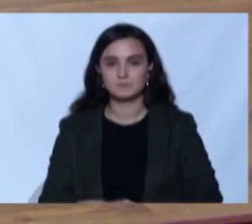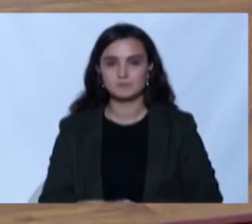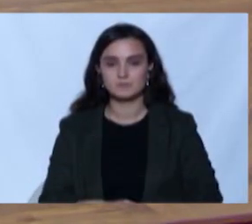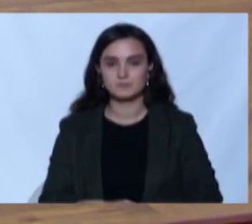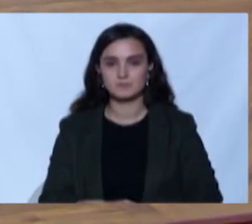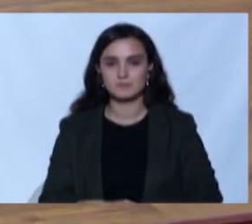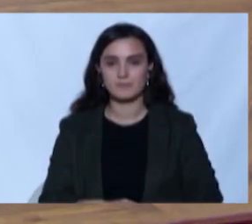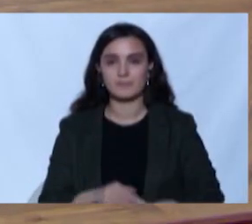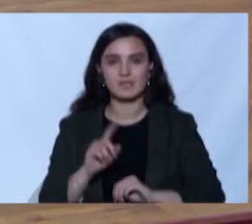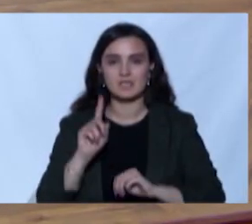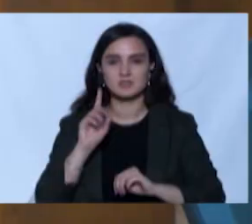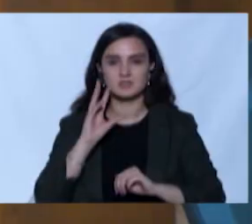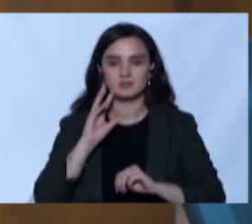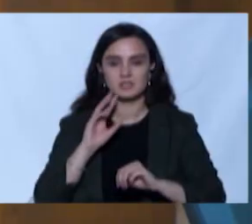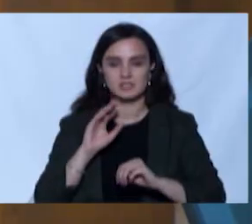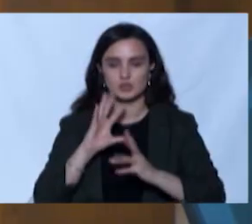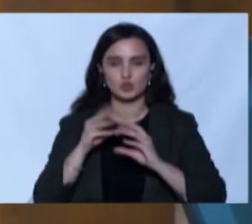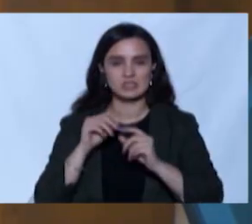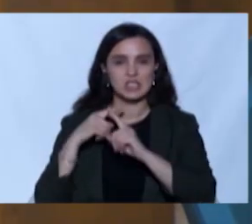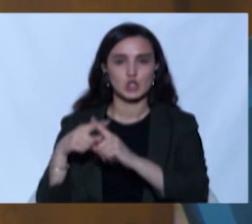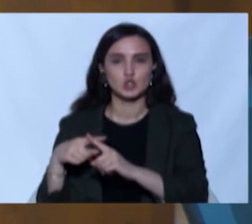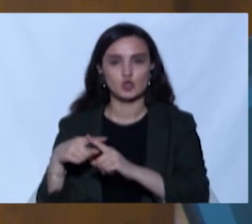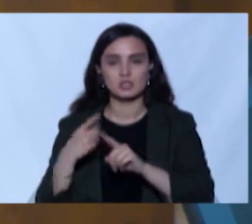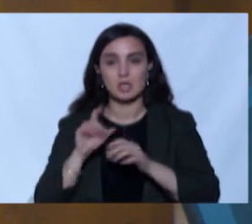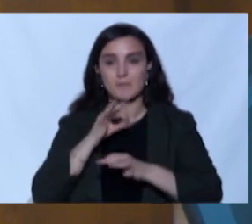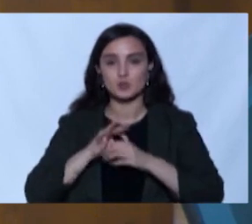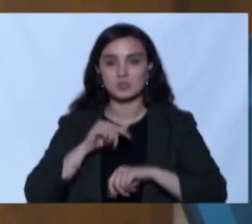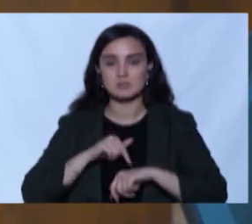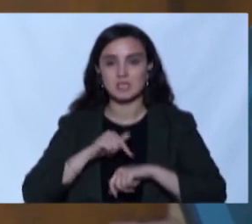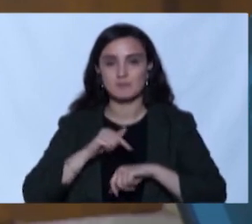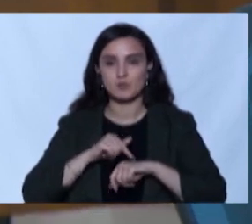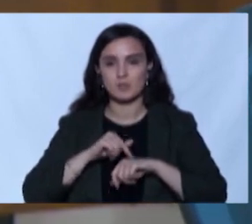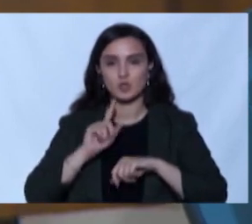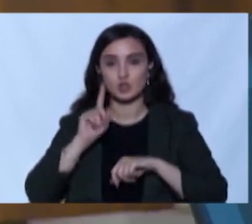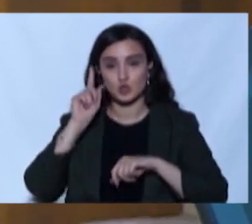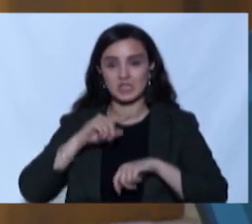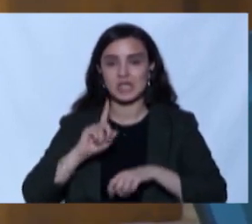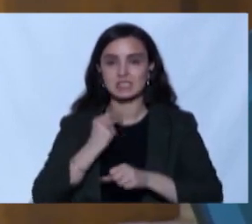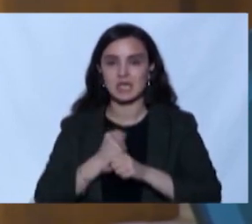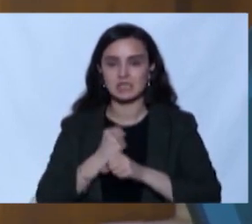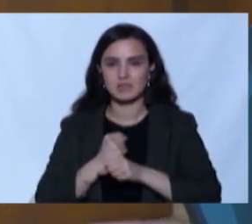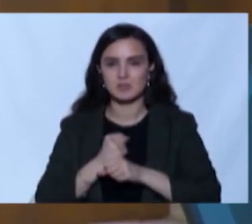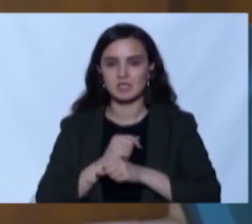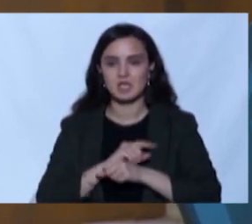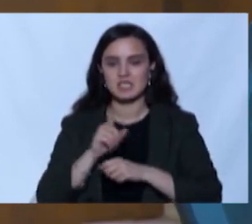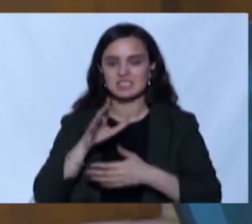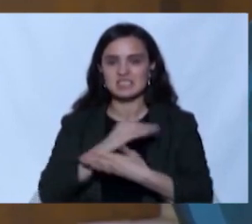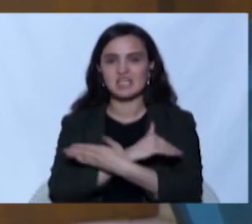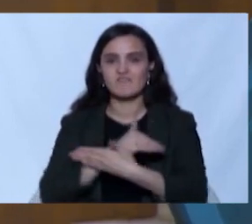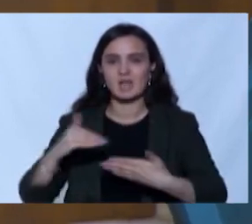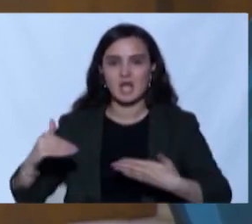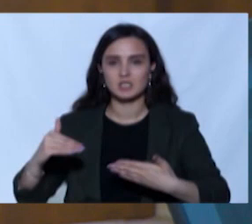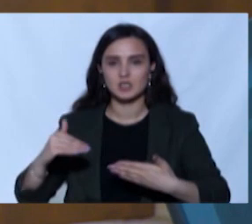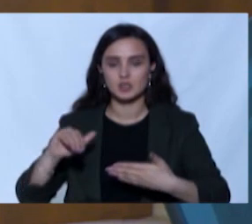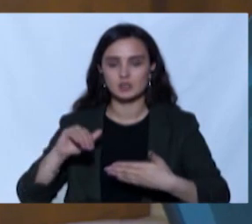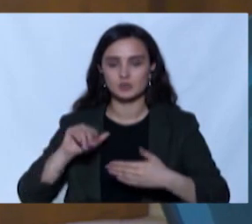that ignores, however, is the responsibility of knowing what you're doing and knowing the limits of how far you can